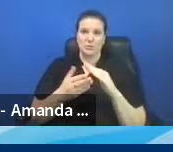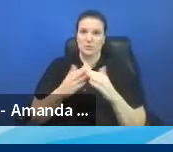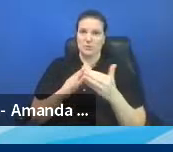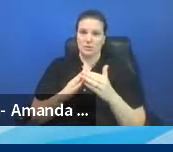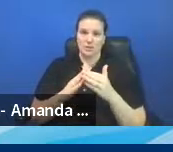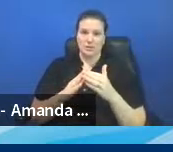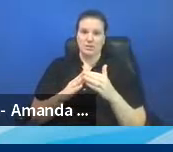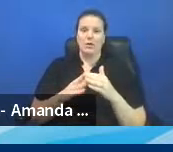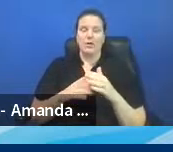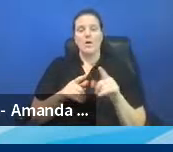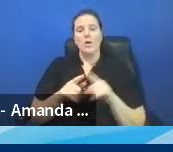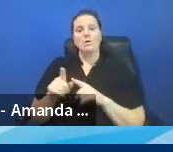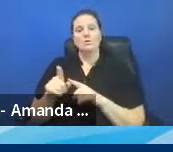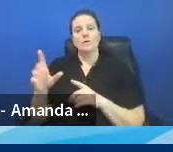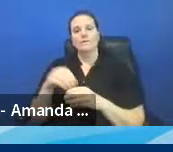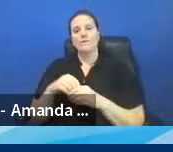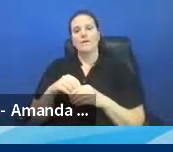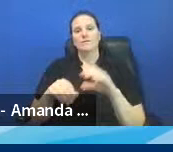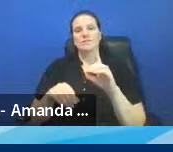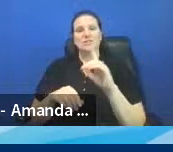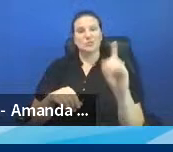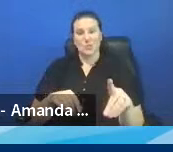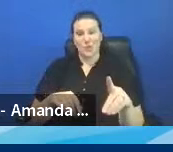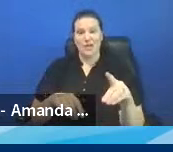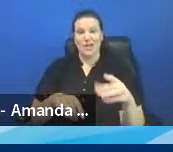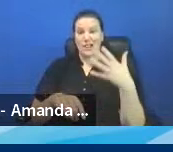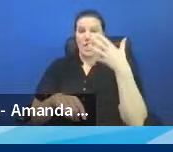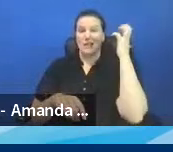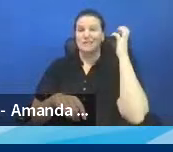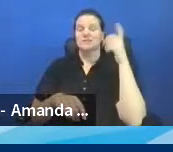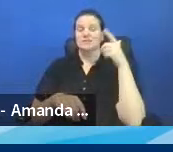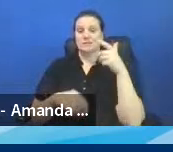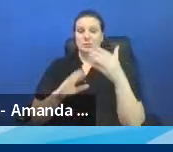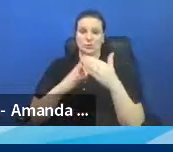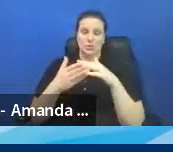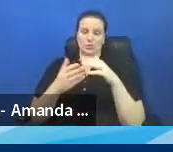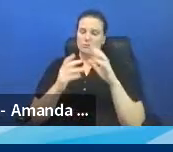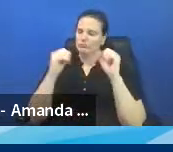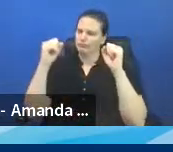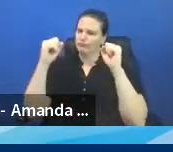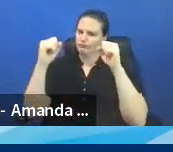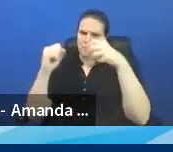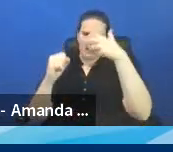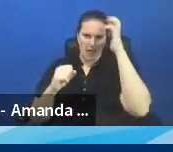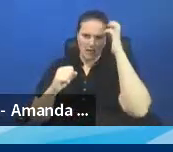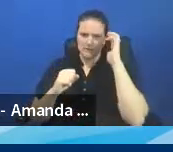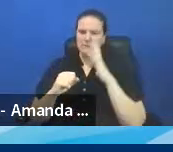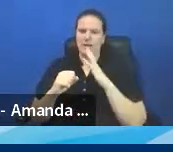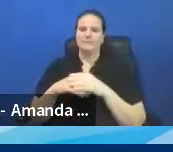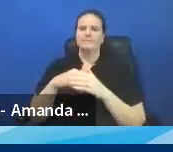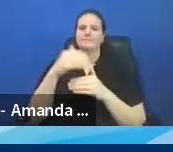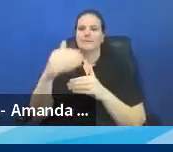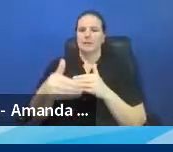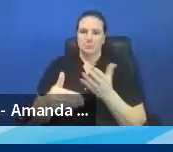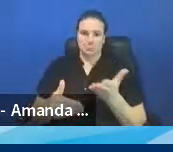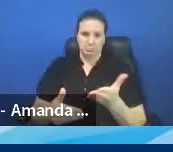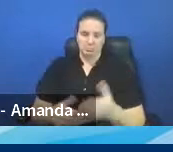but I'm also a part of the Detroit Lions community. So go Lions. All right, next slide, please.